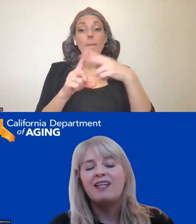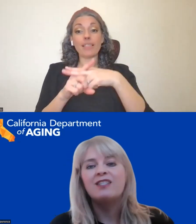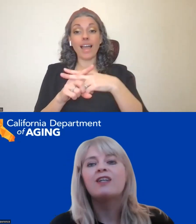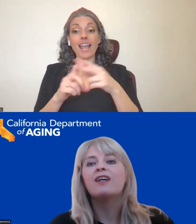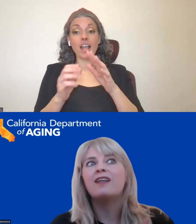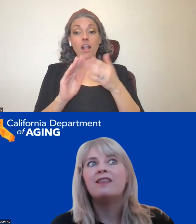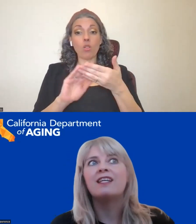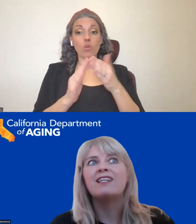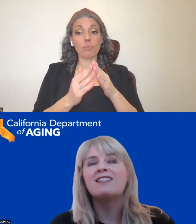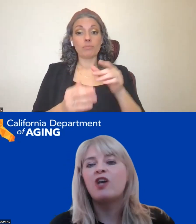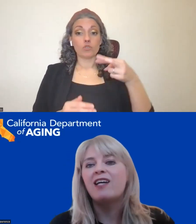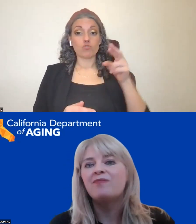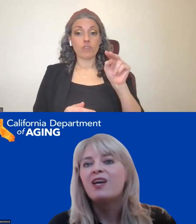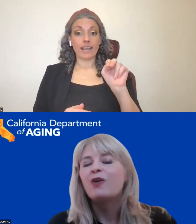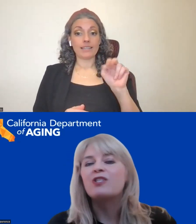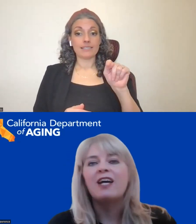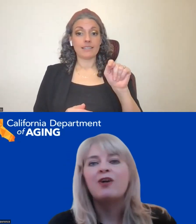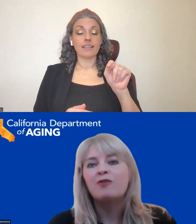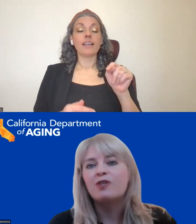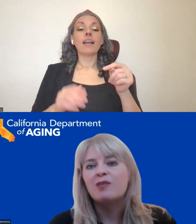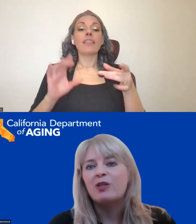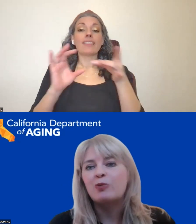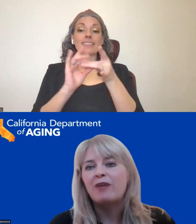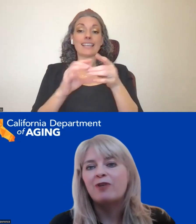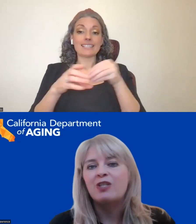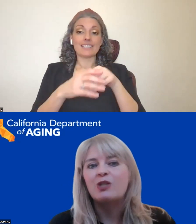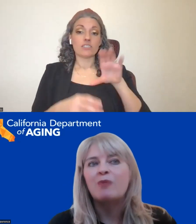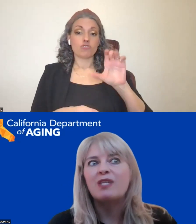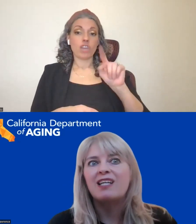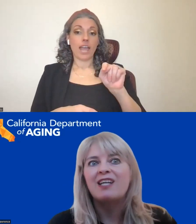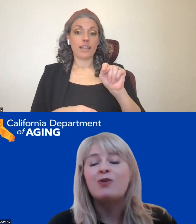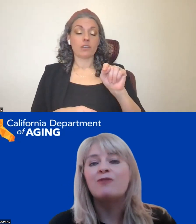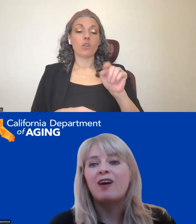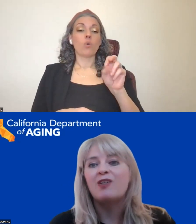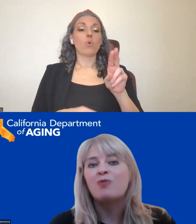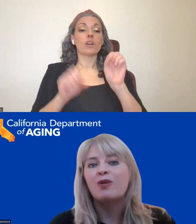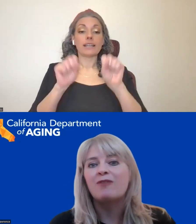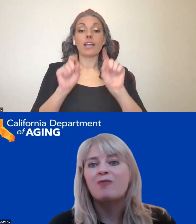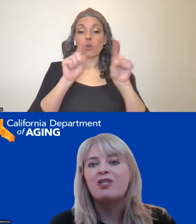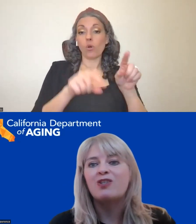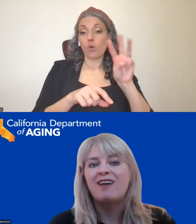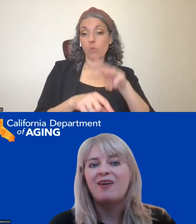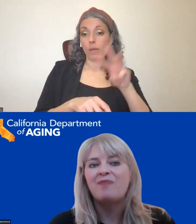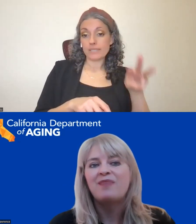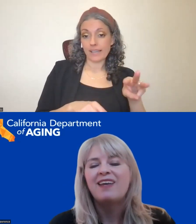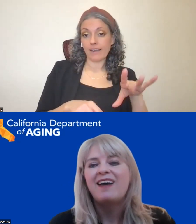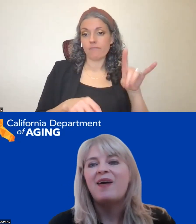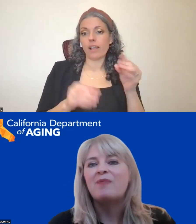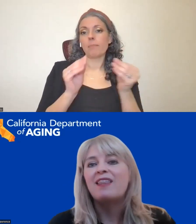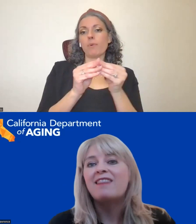planning grant, the link is in the chat, or just head on over to the Master Plan for Aging's website and you can find more information